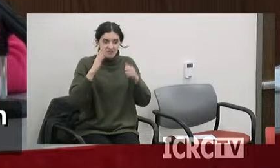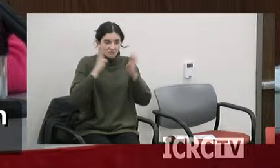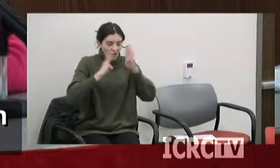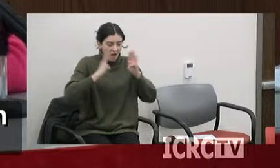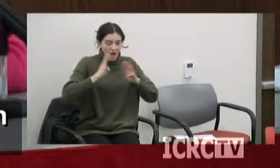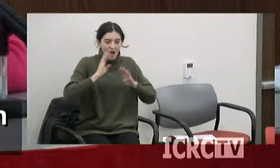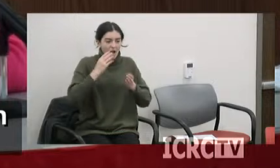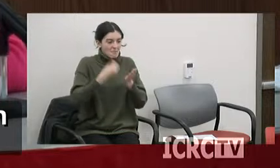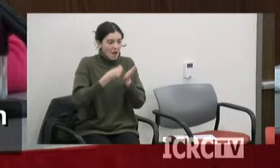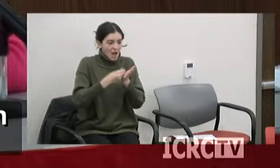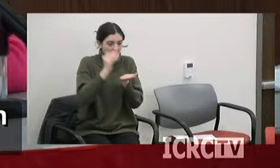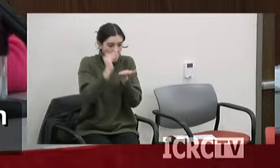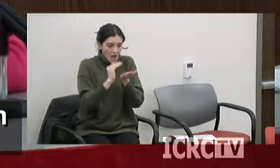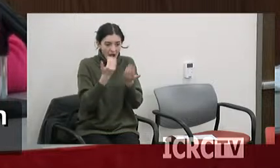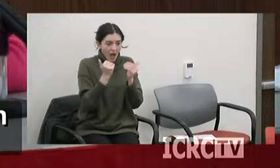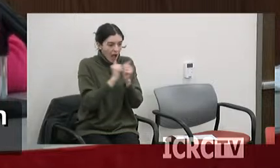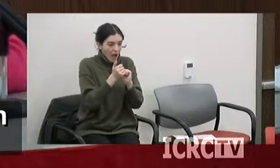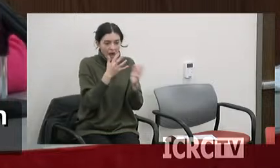She named